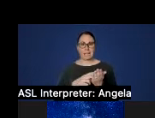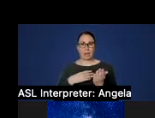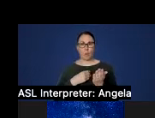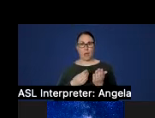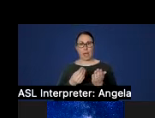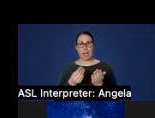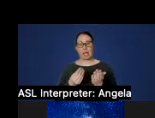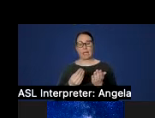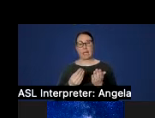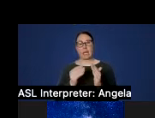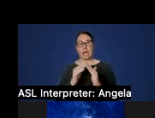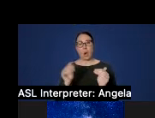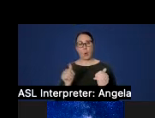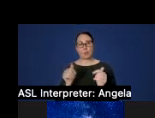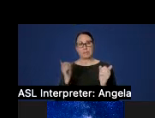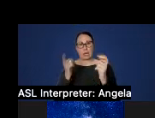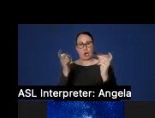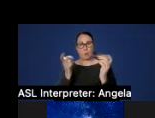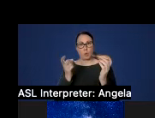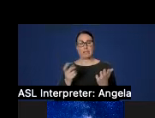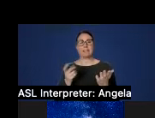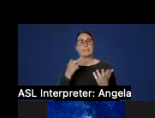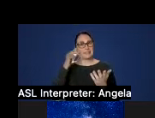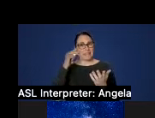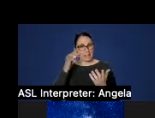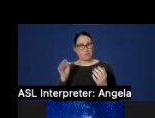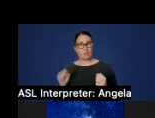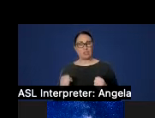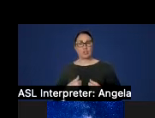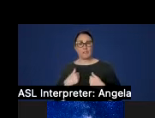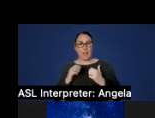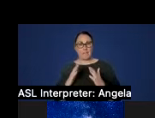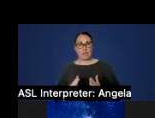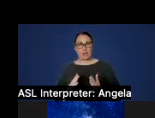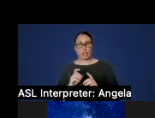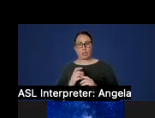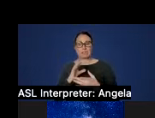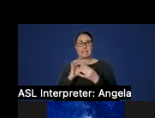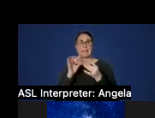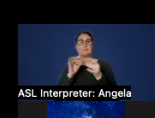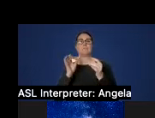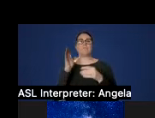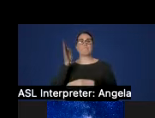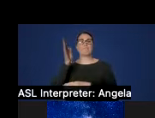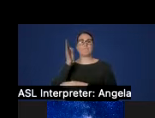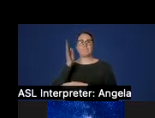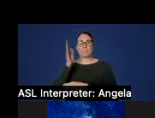women survivor gave a strong statement about the importance of legislations.